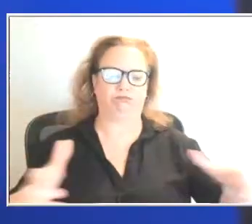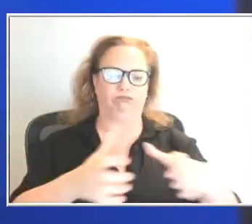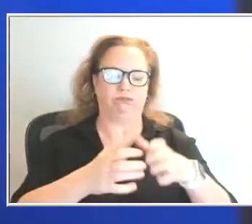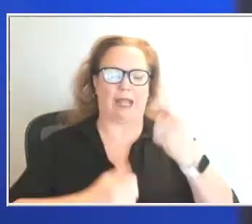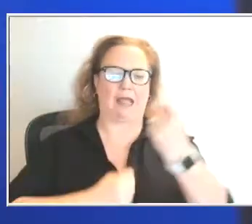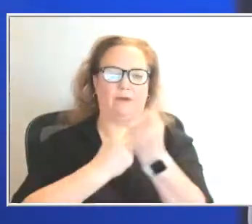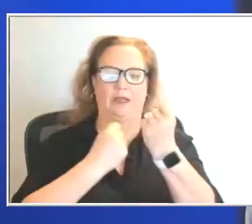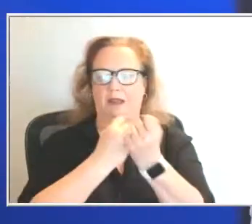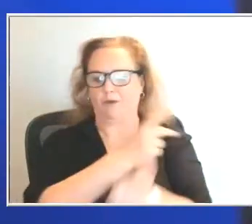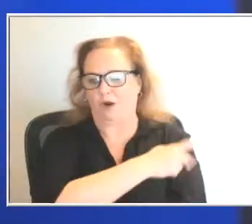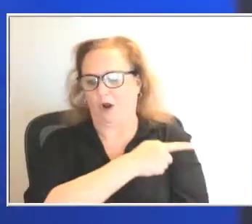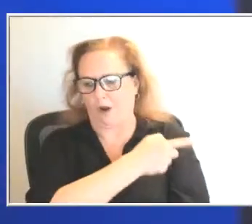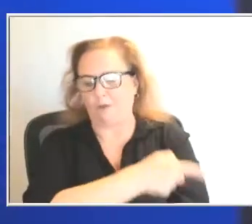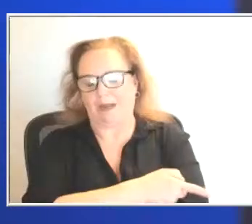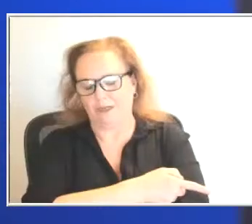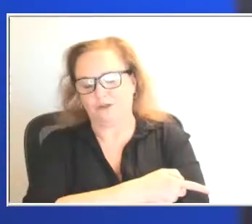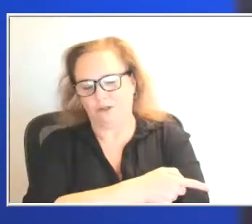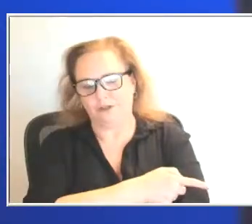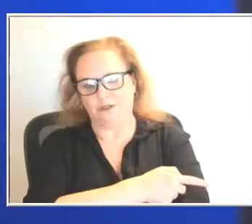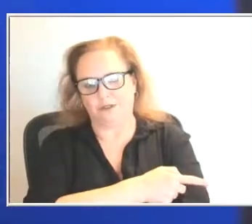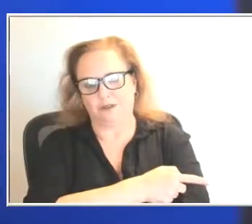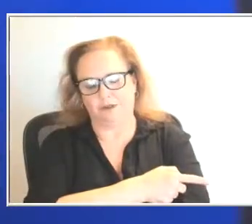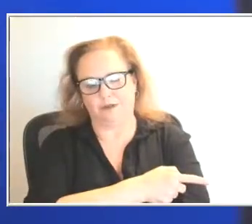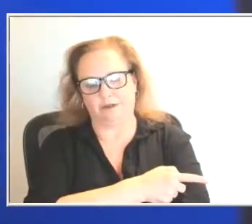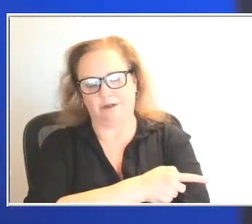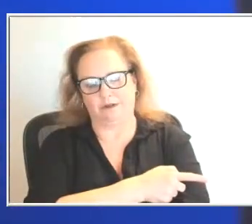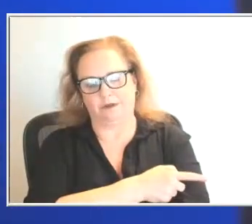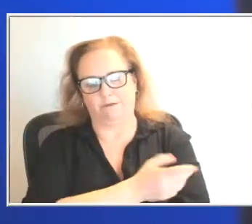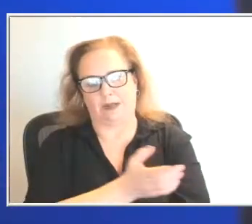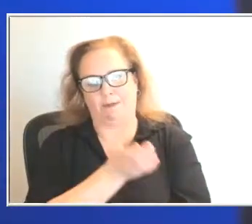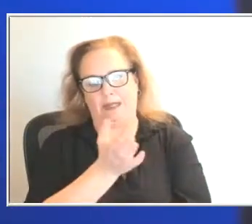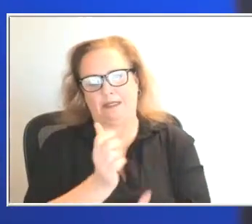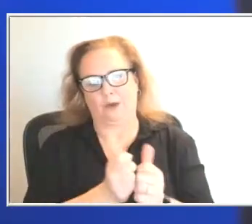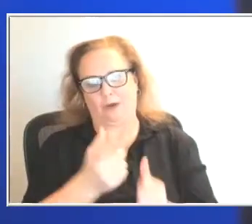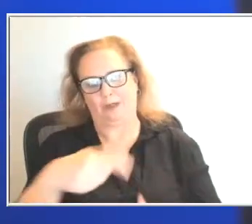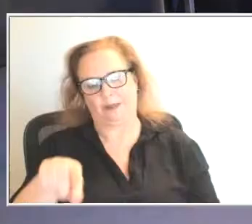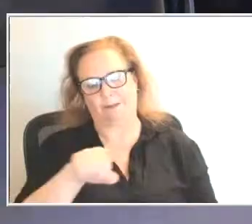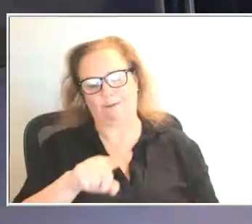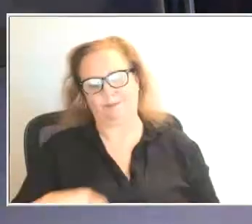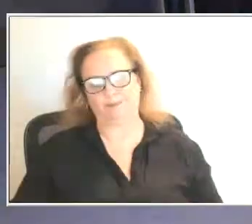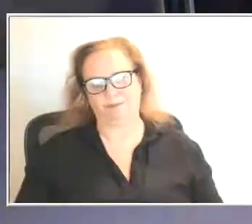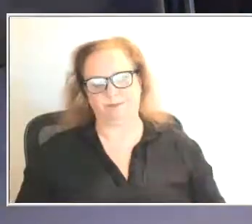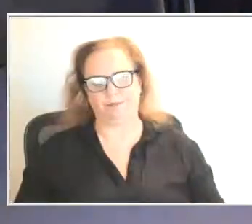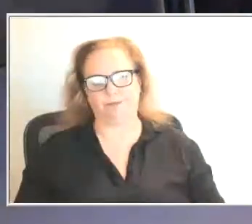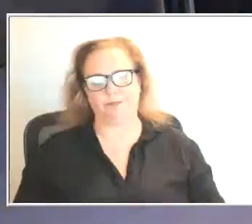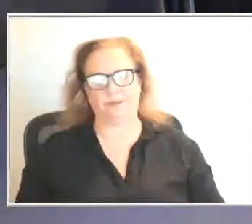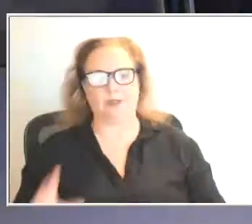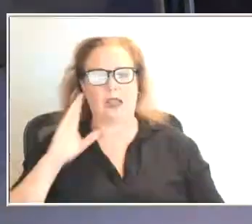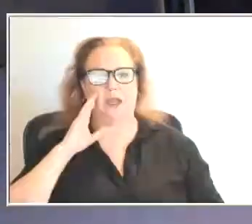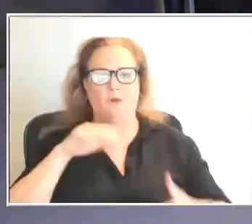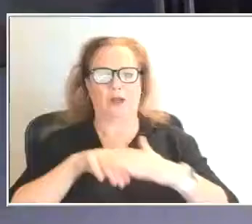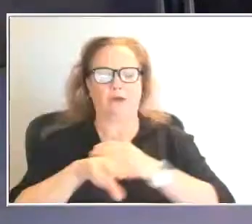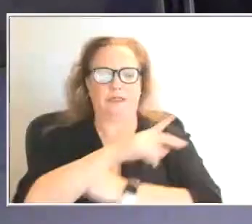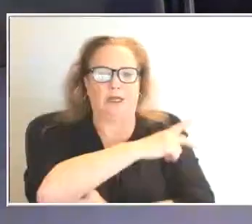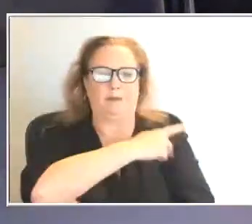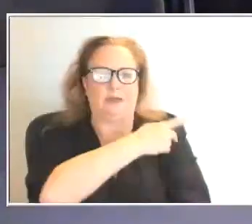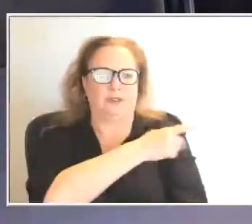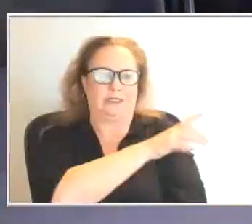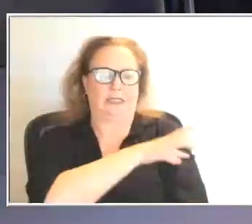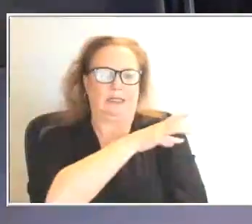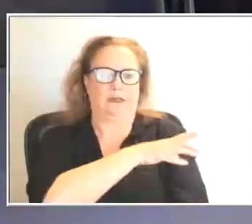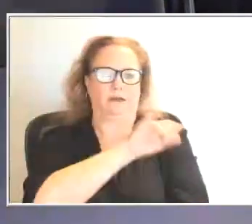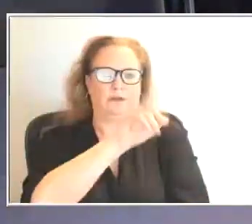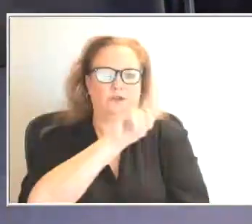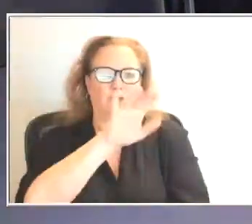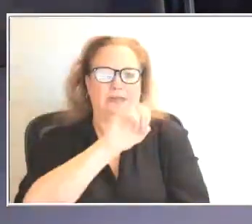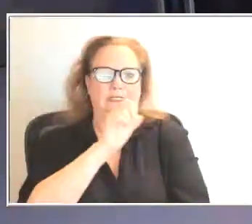our patients by being there with them right at the bedside. I know when I go to see one of my patients at the clinic and Joyce isn't there, the first